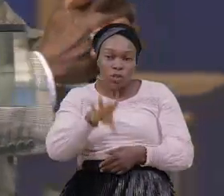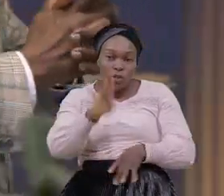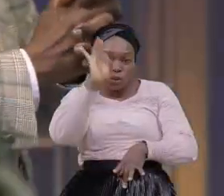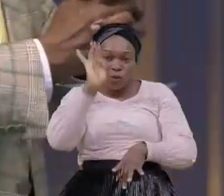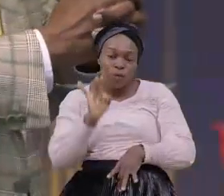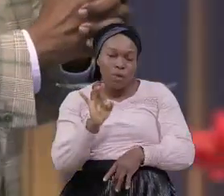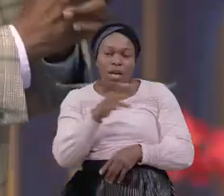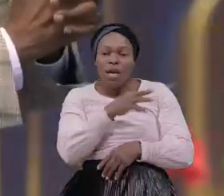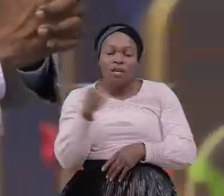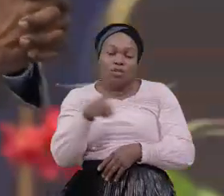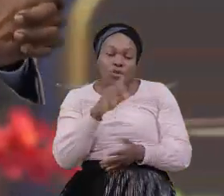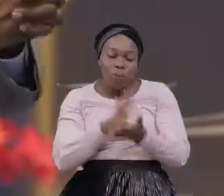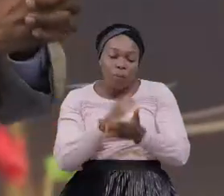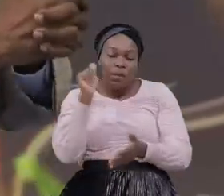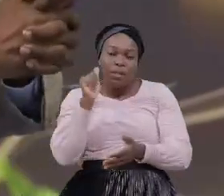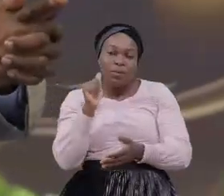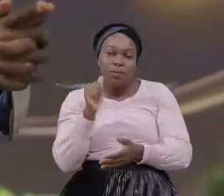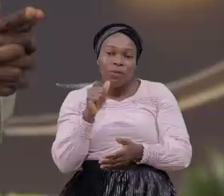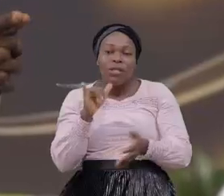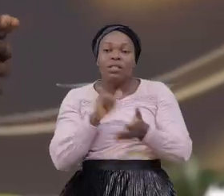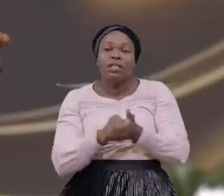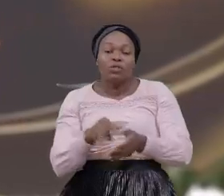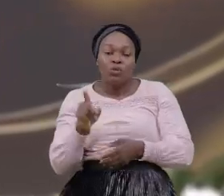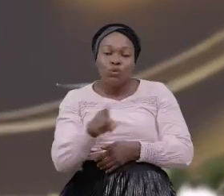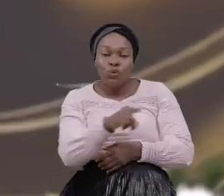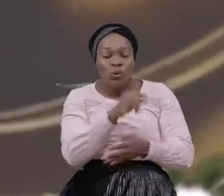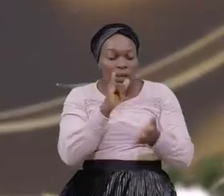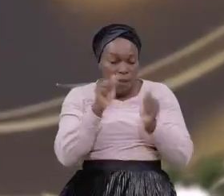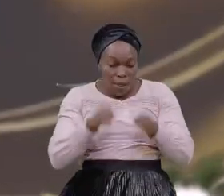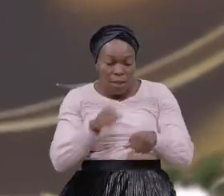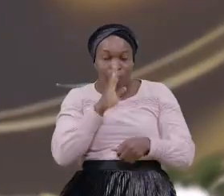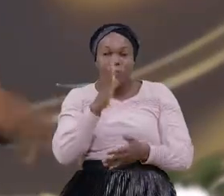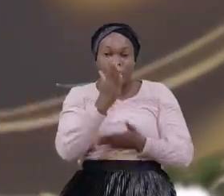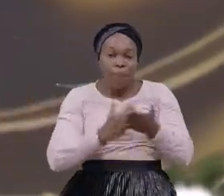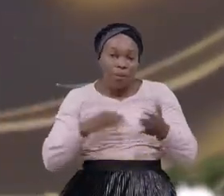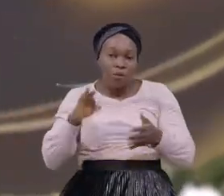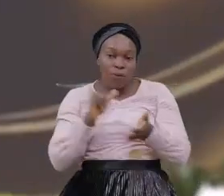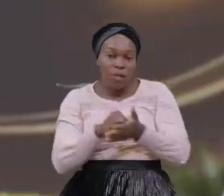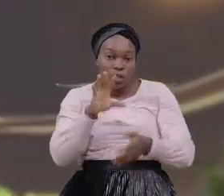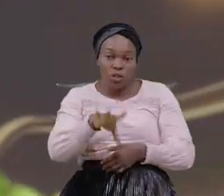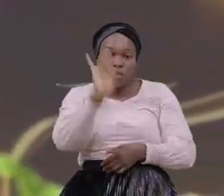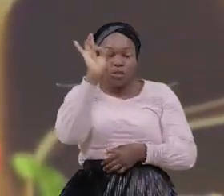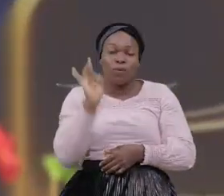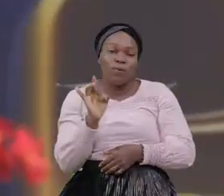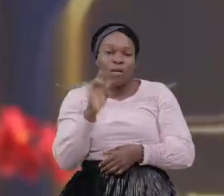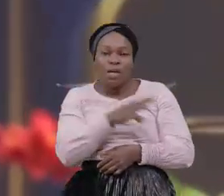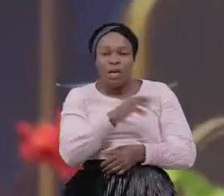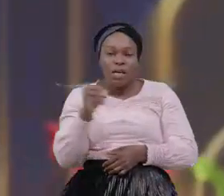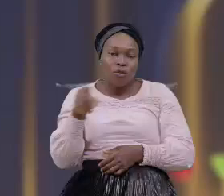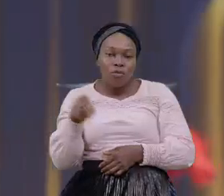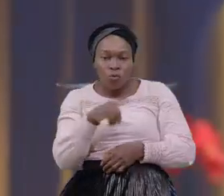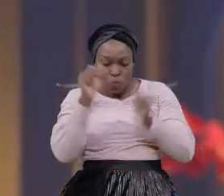believe that you can be part of that discovery and you can turn